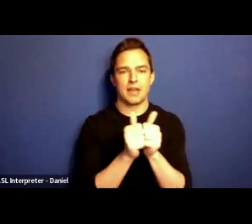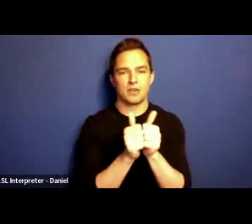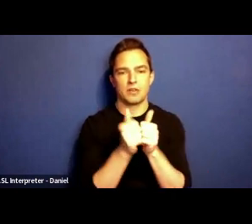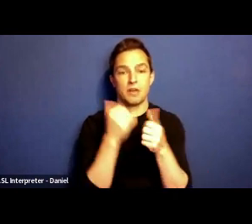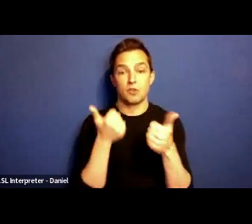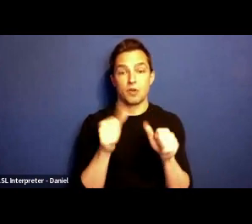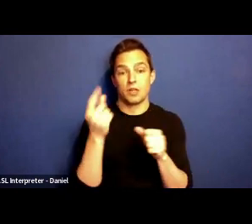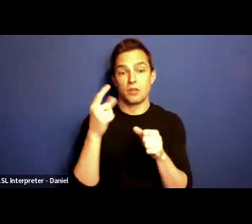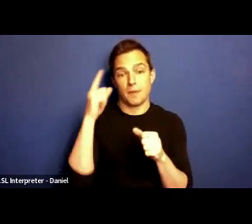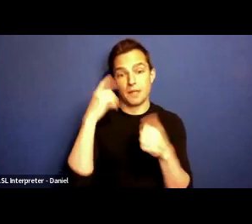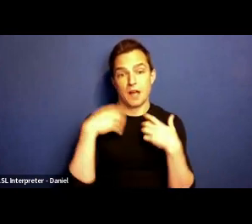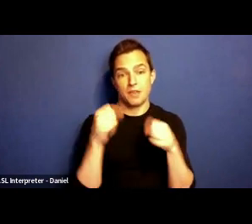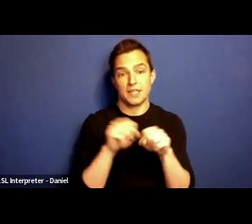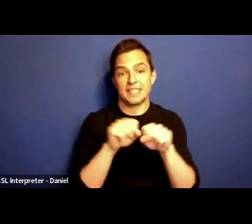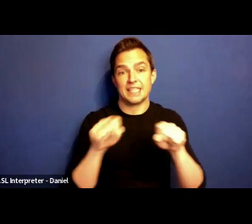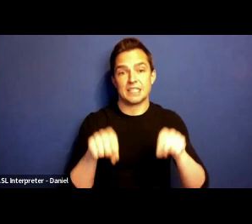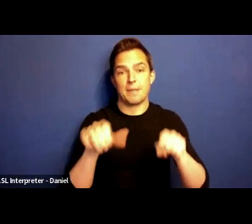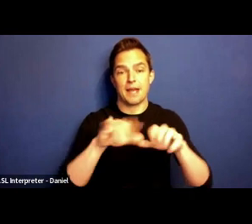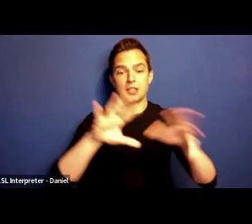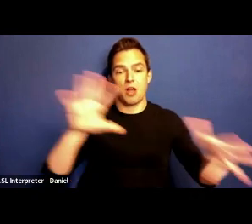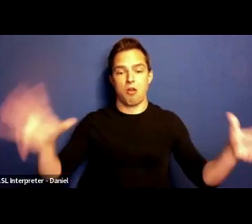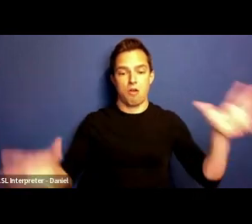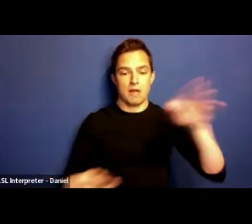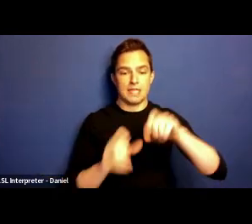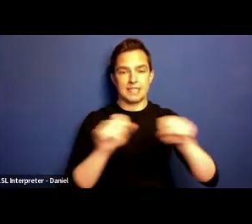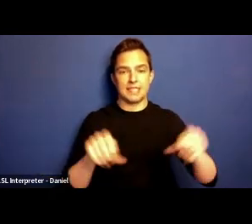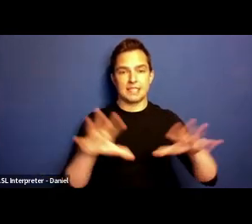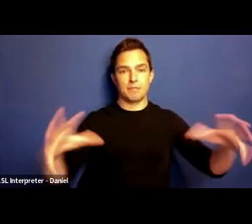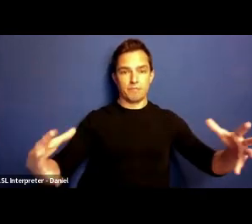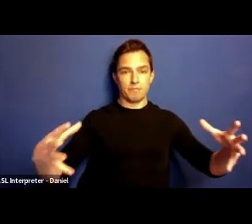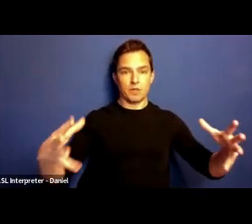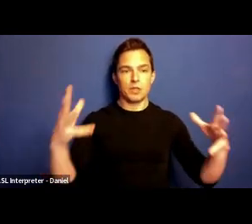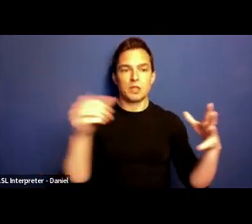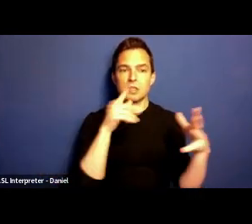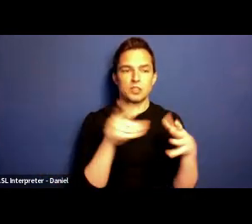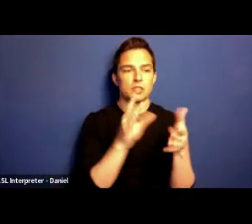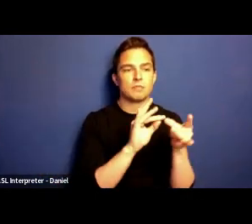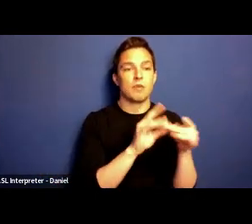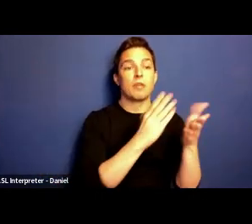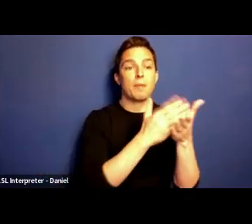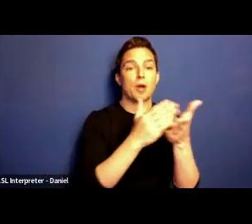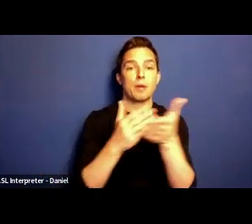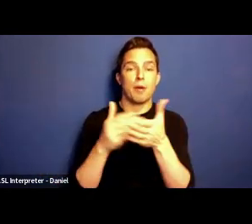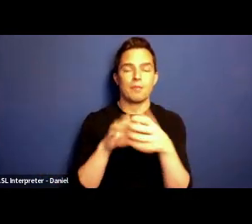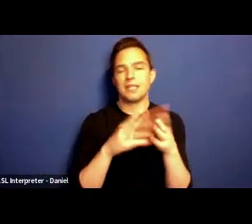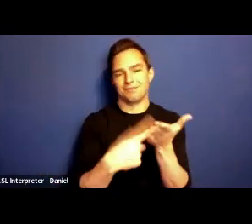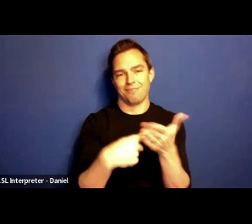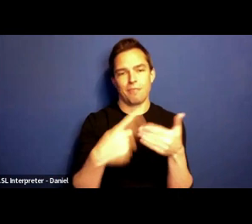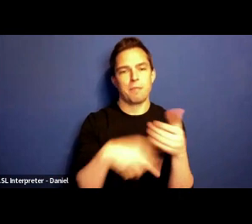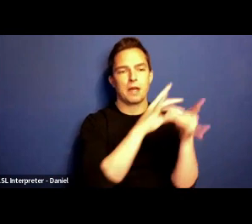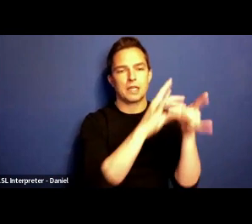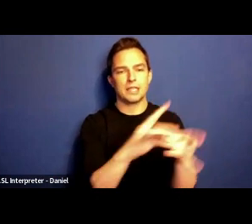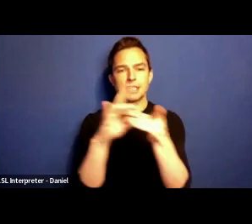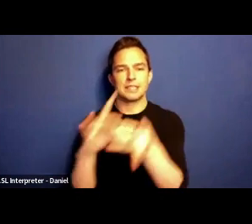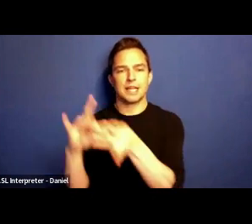mental health system as a system, we don't want to just list the parts. We want to think about how they interconnect. And you will